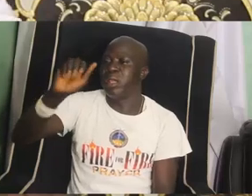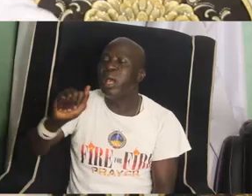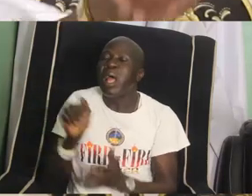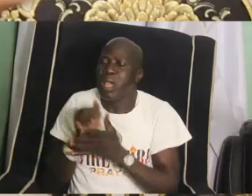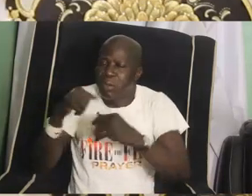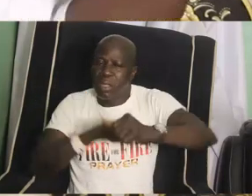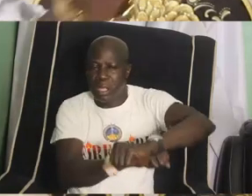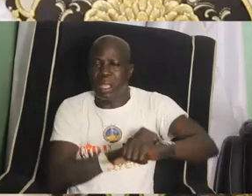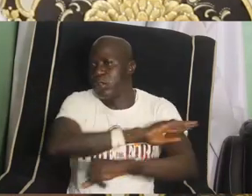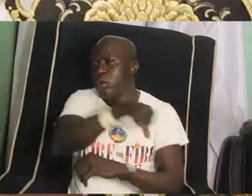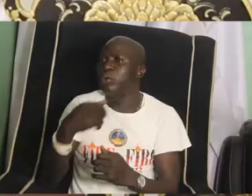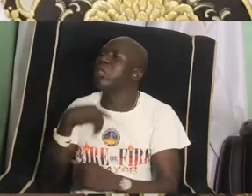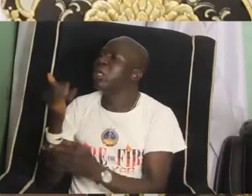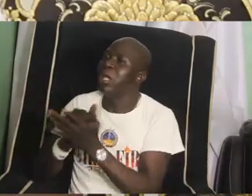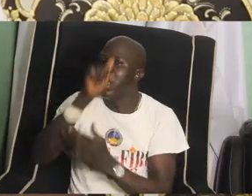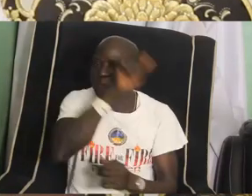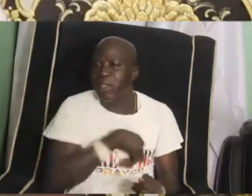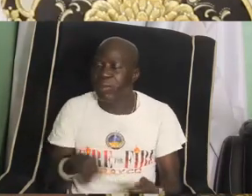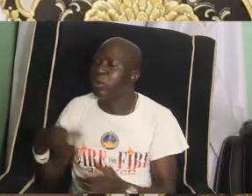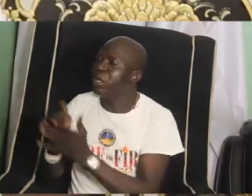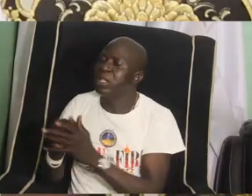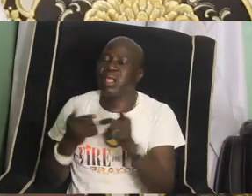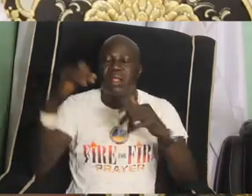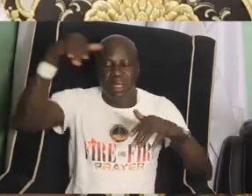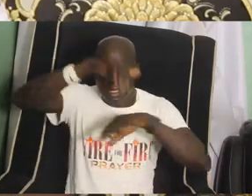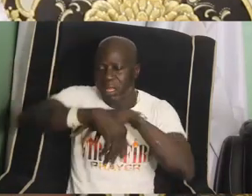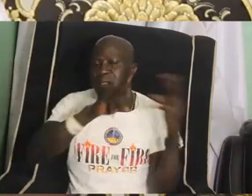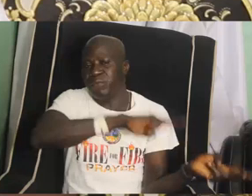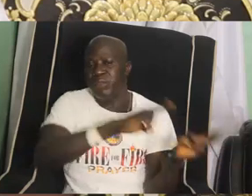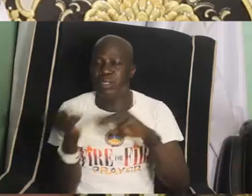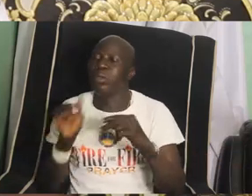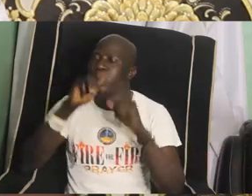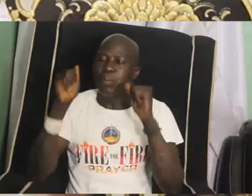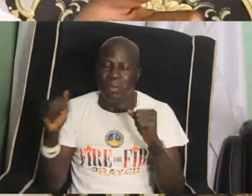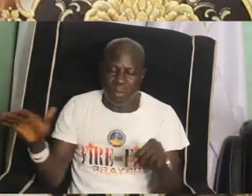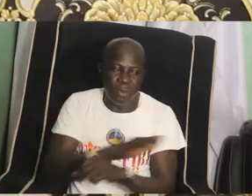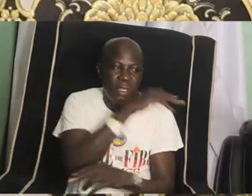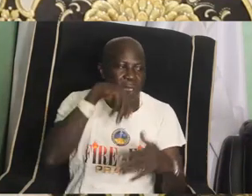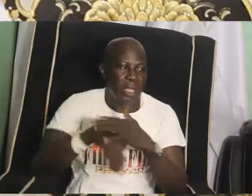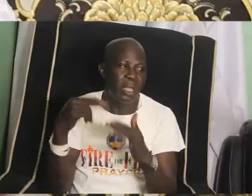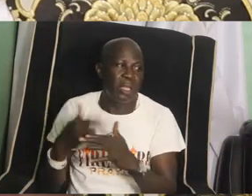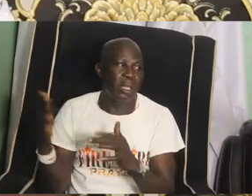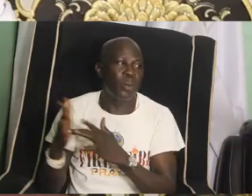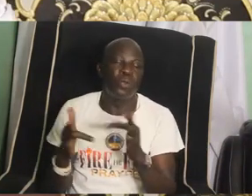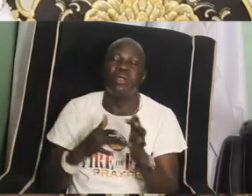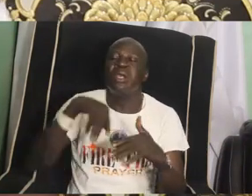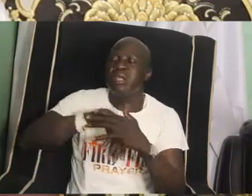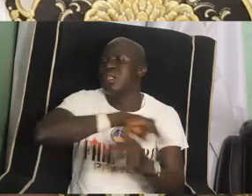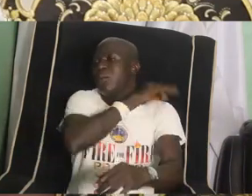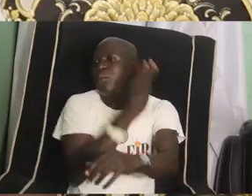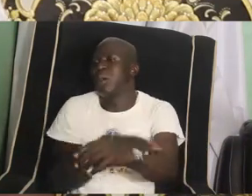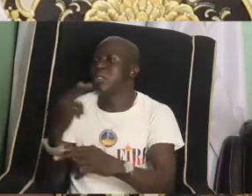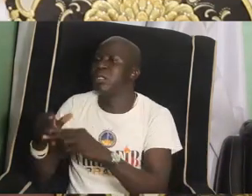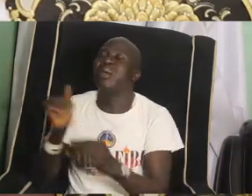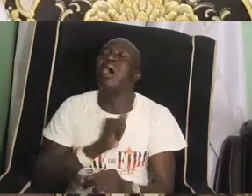guide you on it. Tell everybody that vigil will be powerful in the name of Jesus. In the mighty name